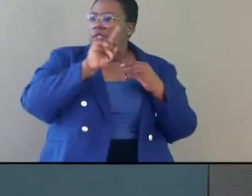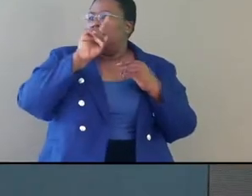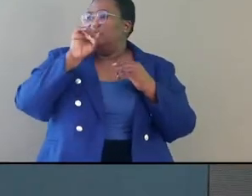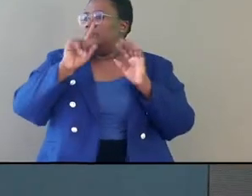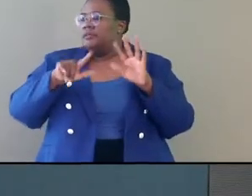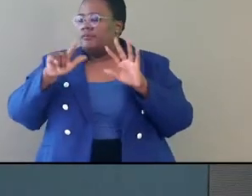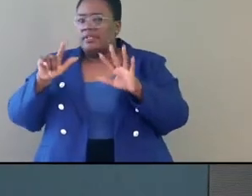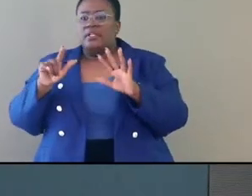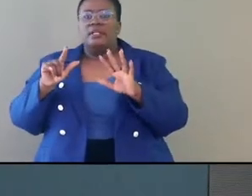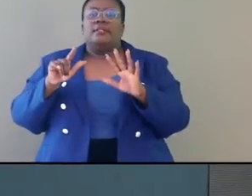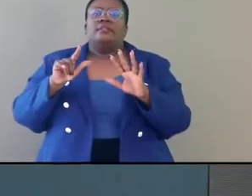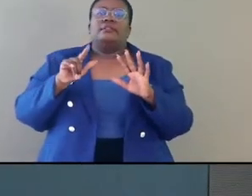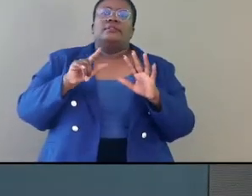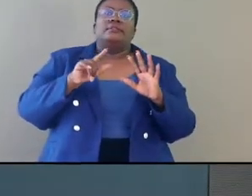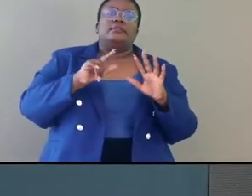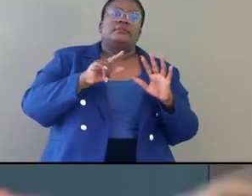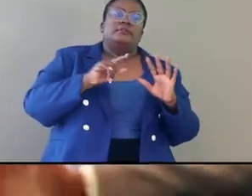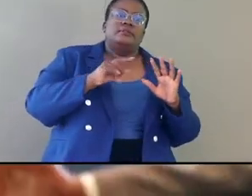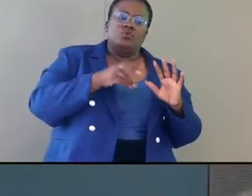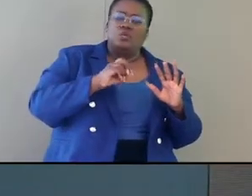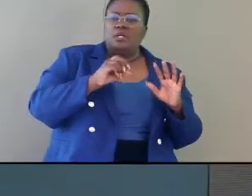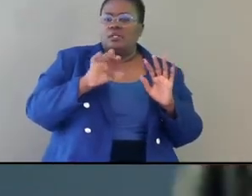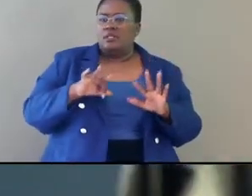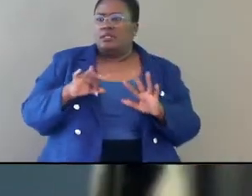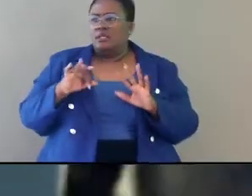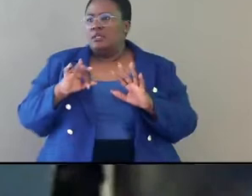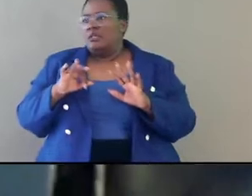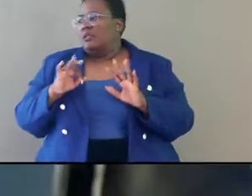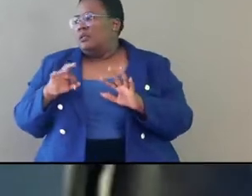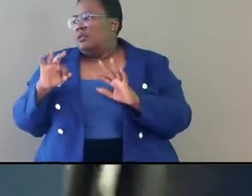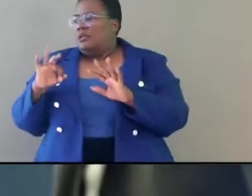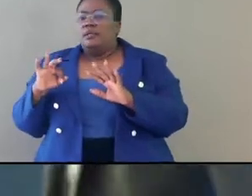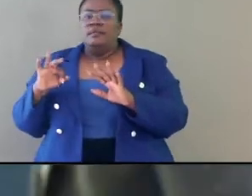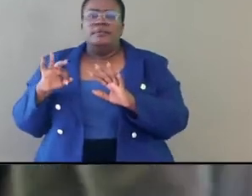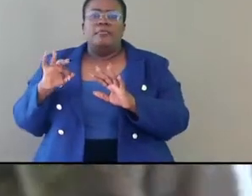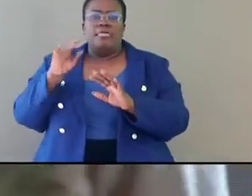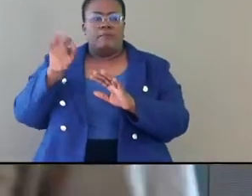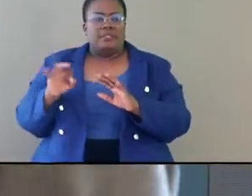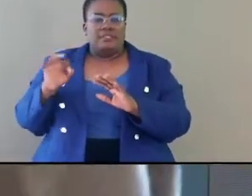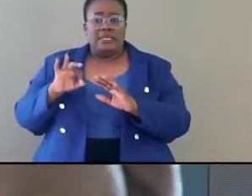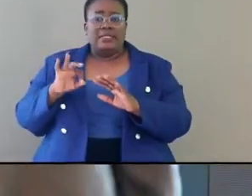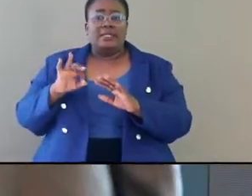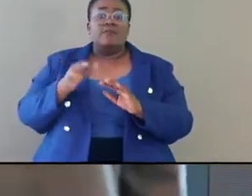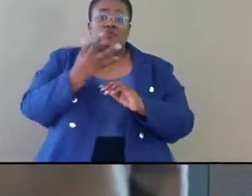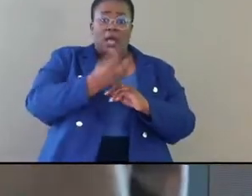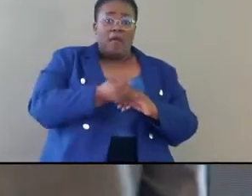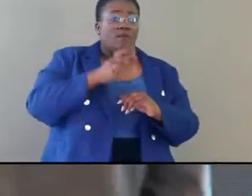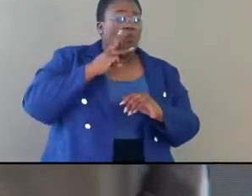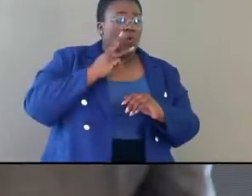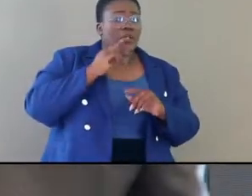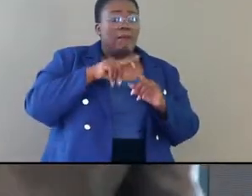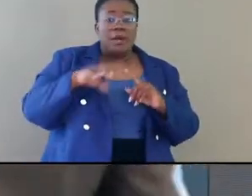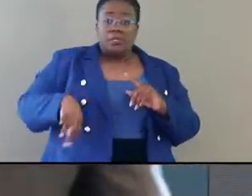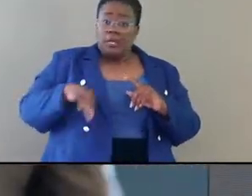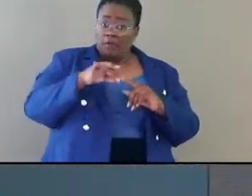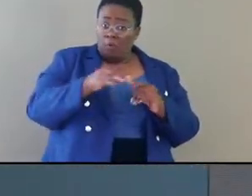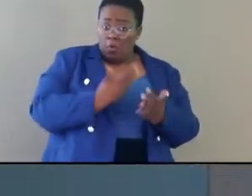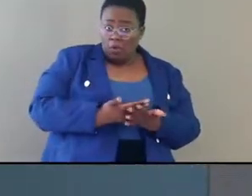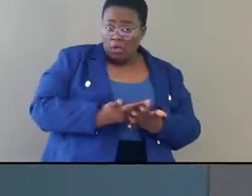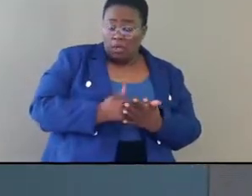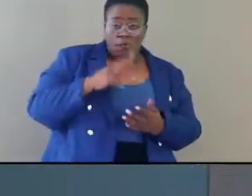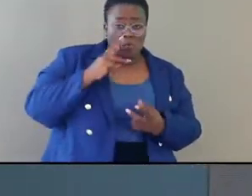tariffs by 213% so it's not just about having water it's also can you afford water can you afford